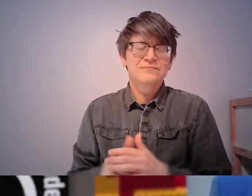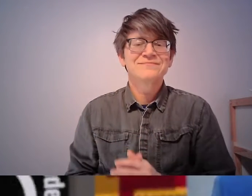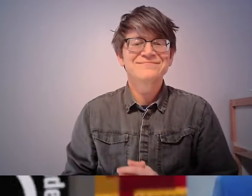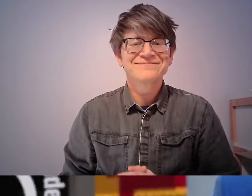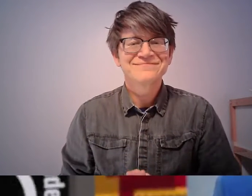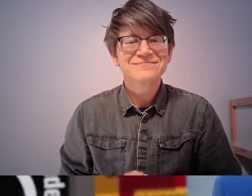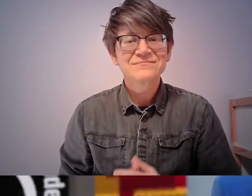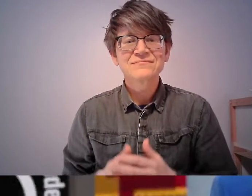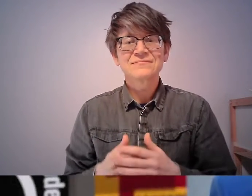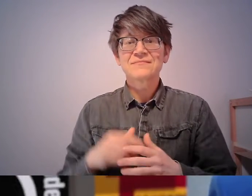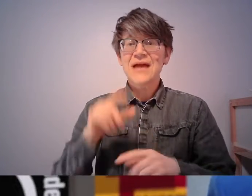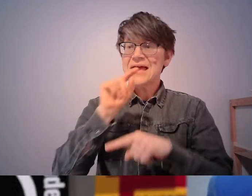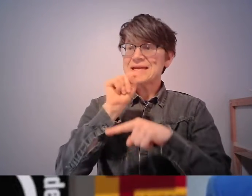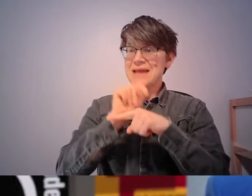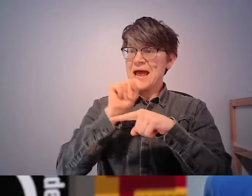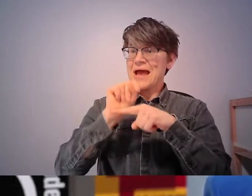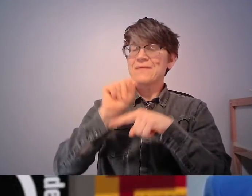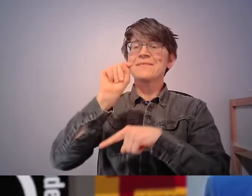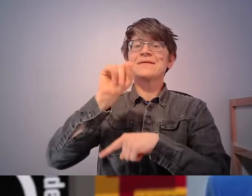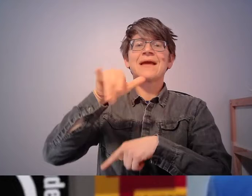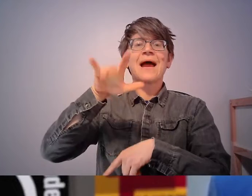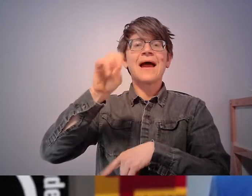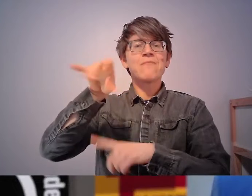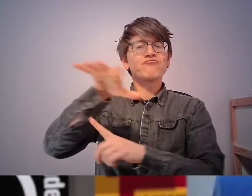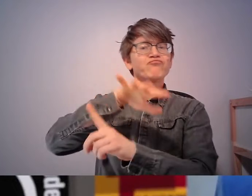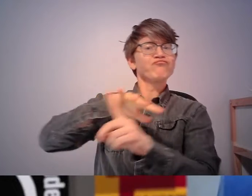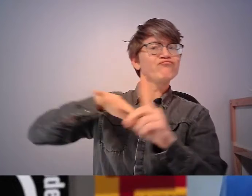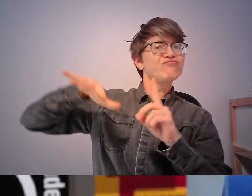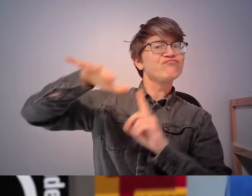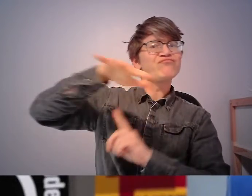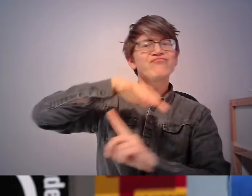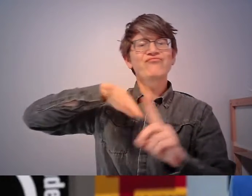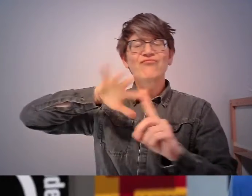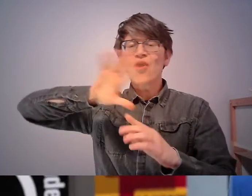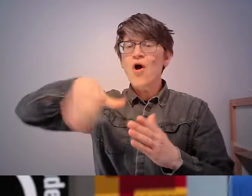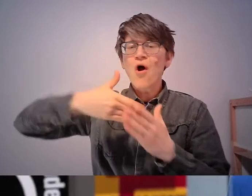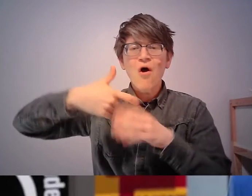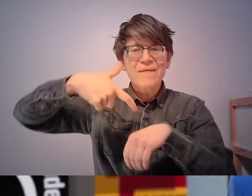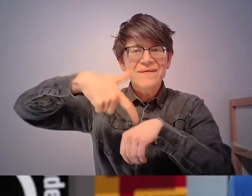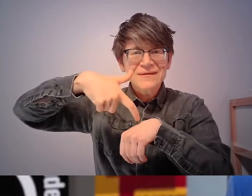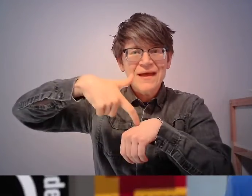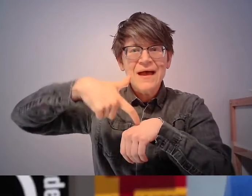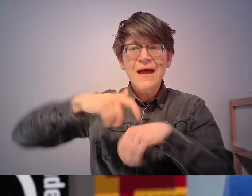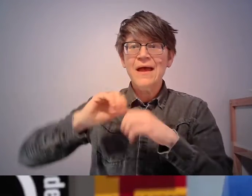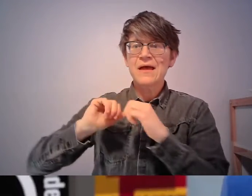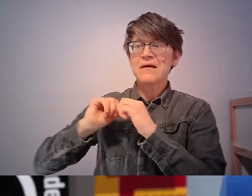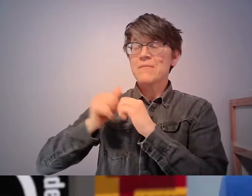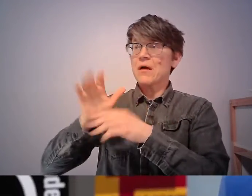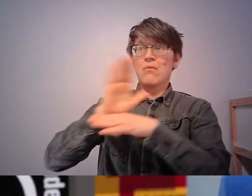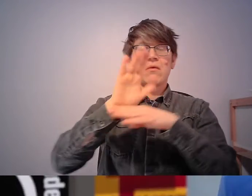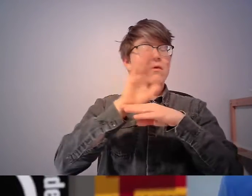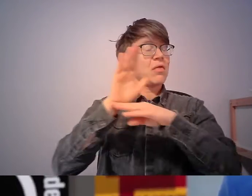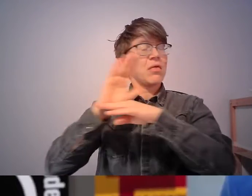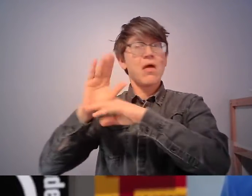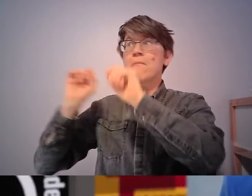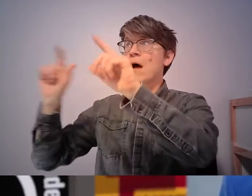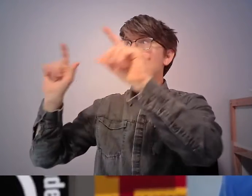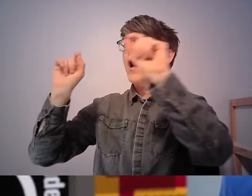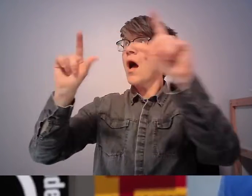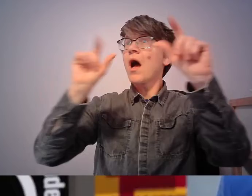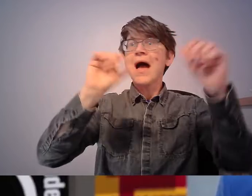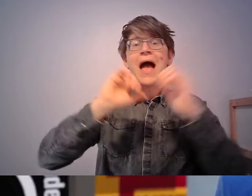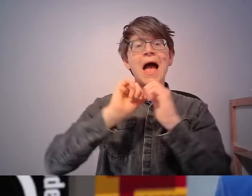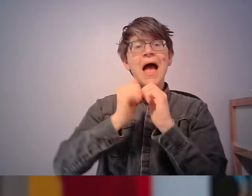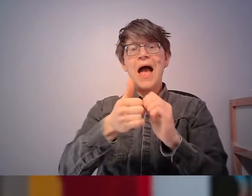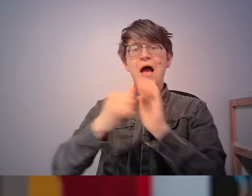We're surrounded by type all the time. So, how does type stand out in a busy environment? One way is